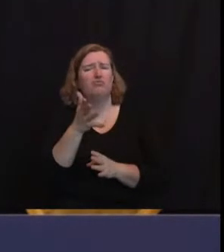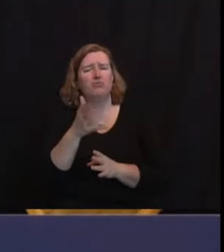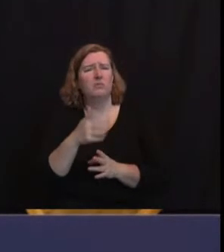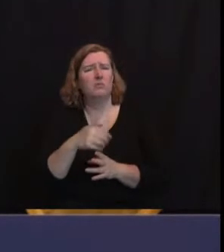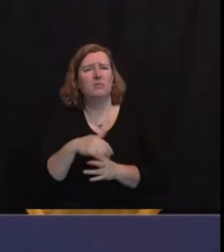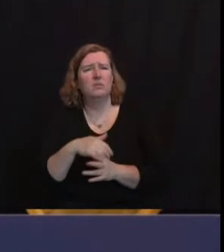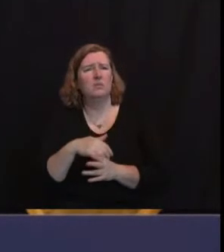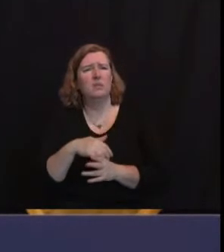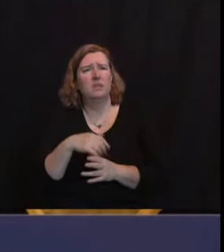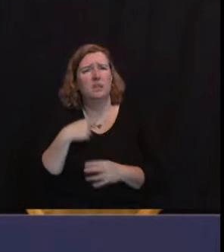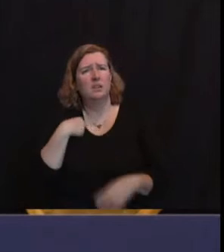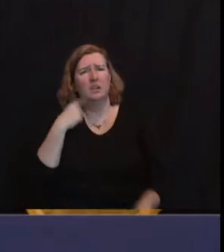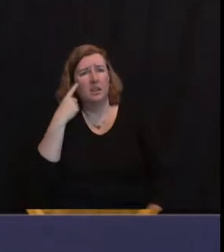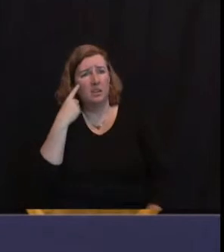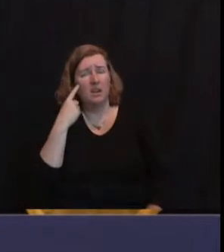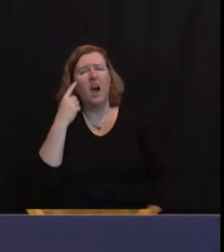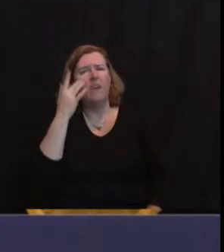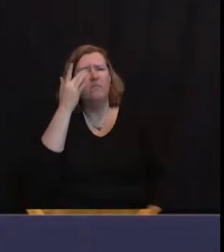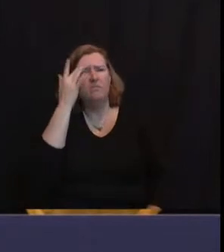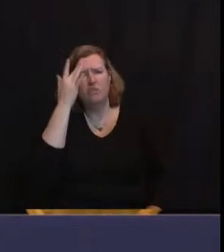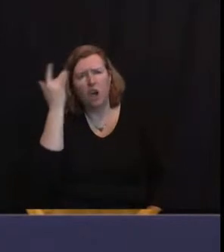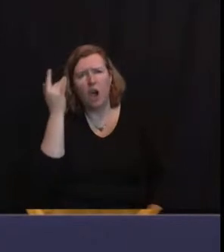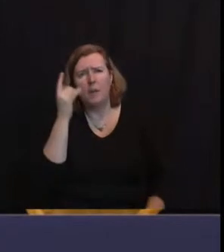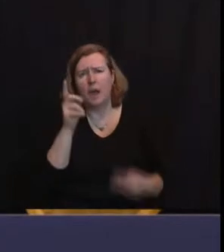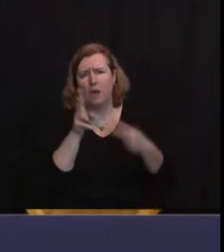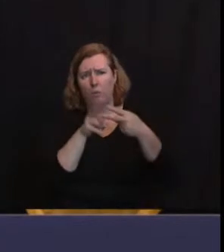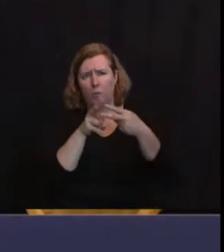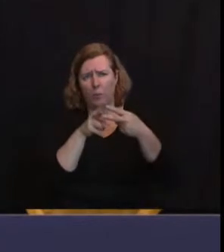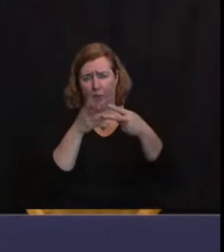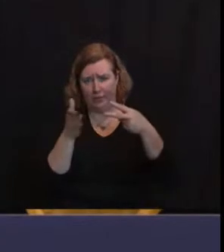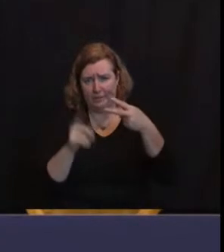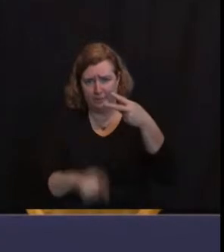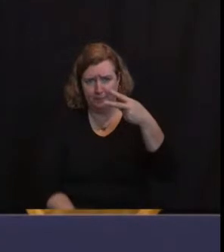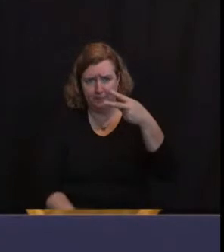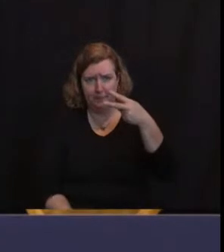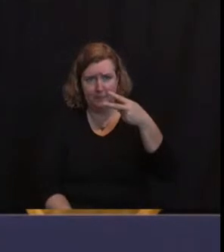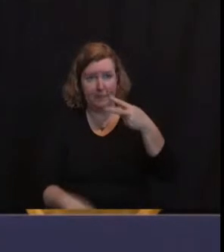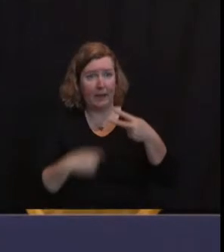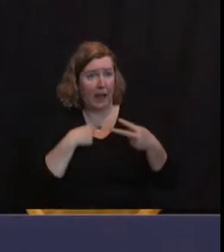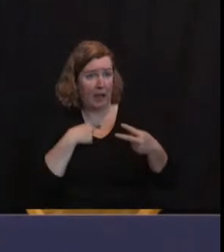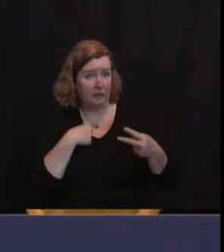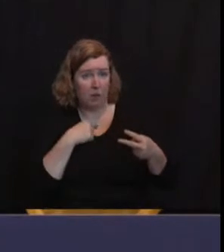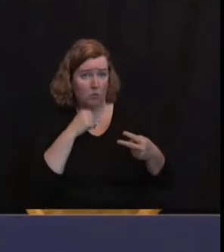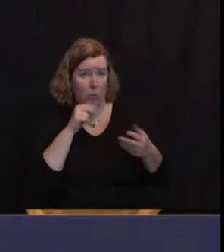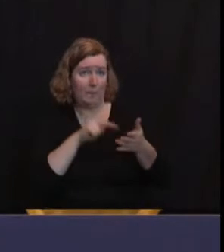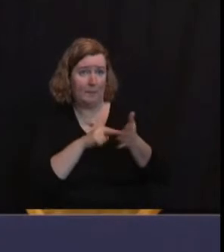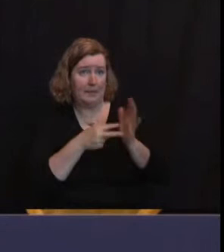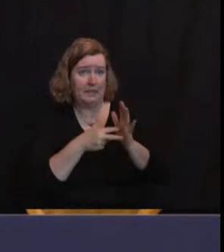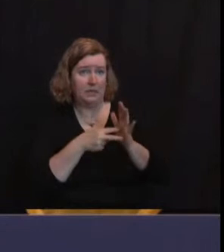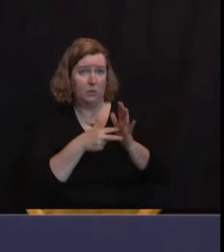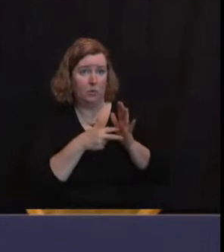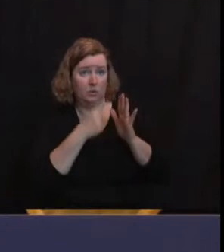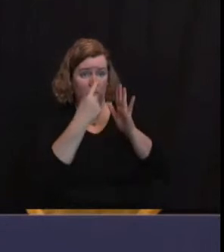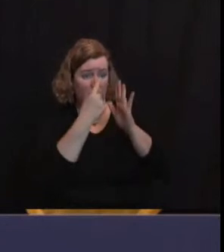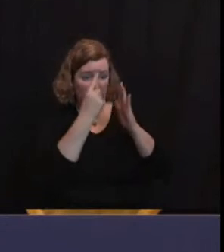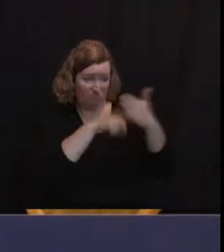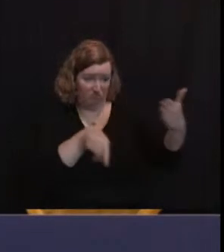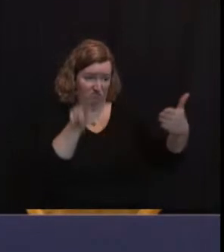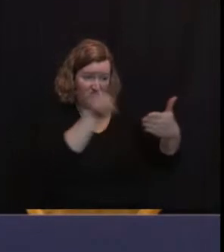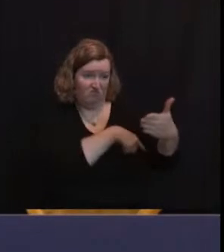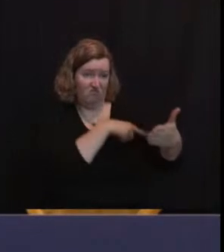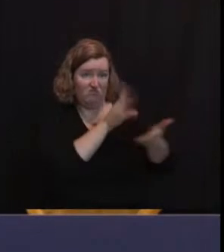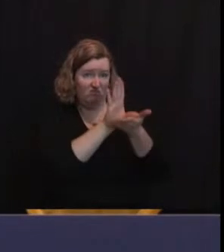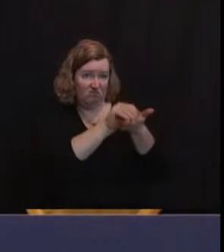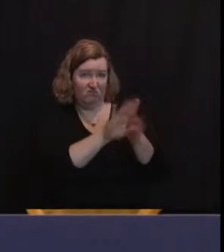off two parts of your question. I didn't mean to give you a Nikita Khrushchev answer to that one. I was going to pull my shoe off. Dave's the only one